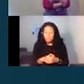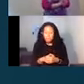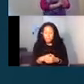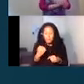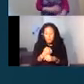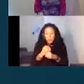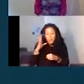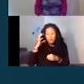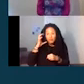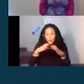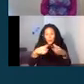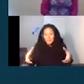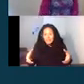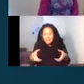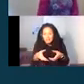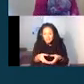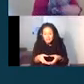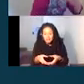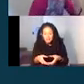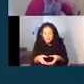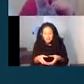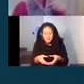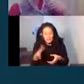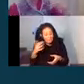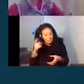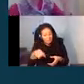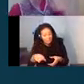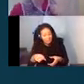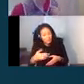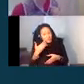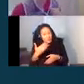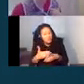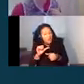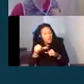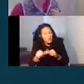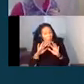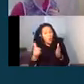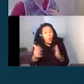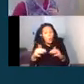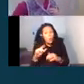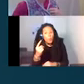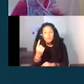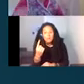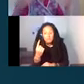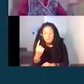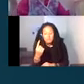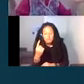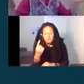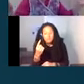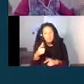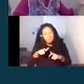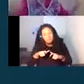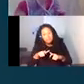making radio sets. I've been here since just after World War I, and